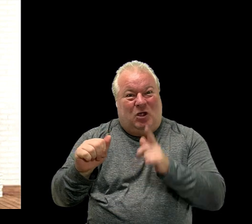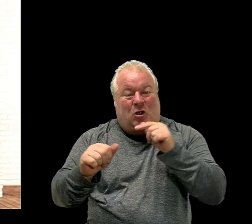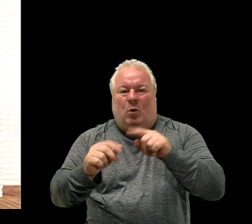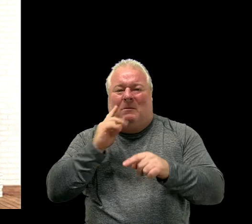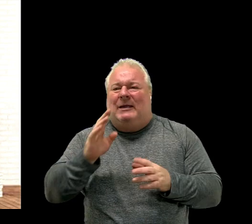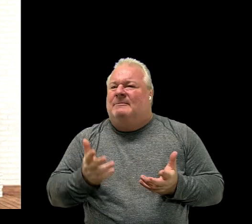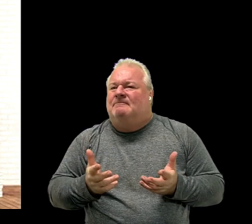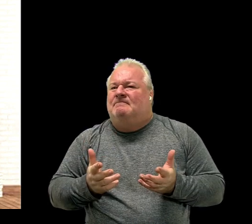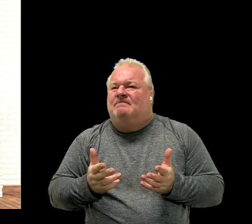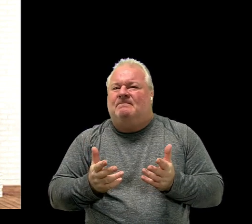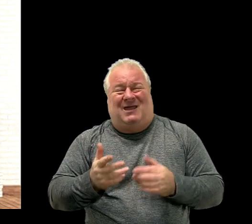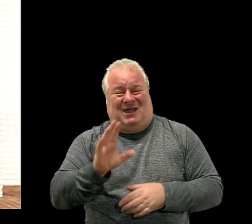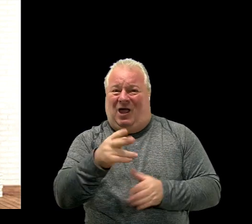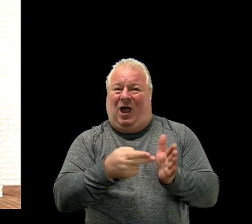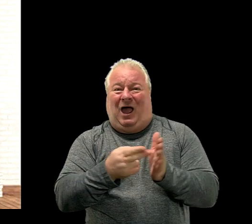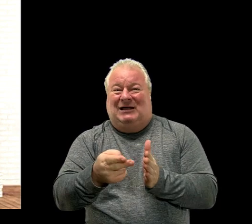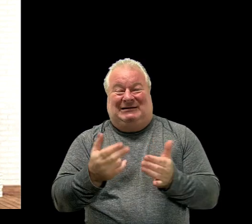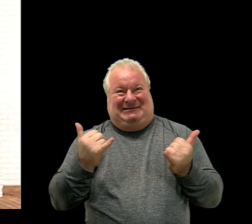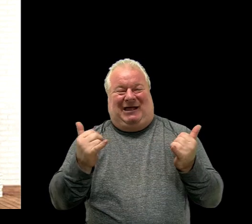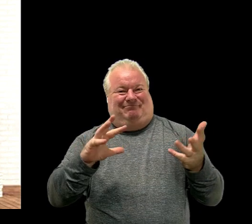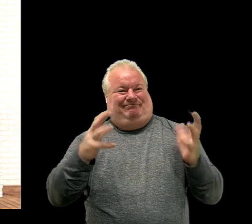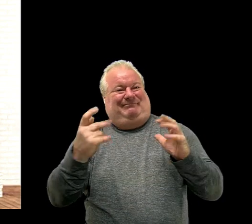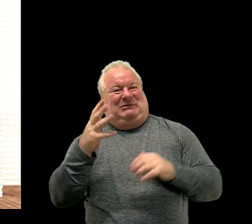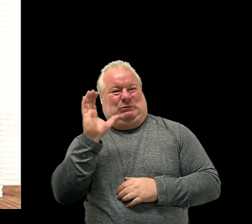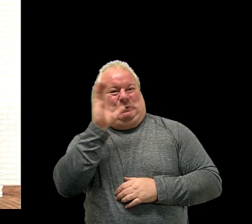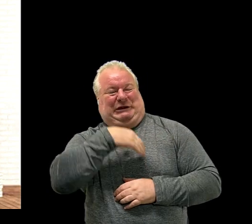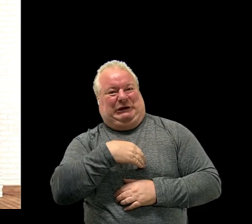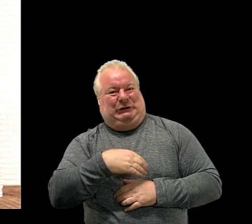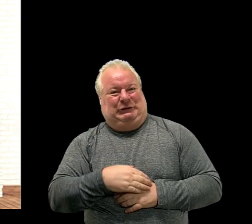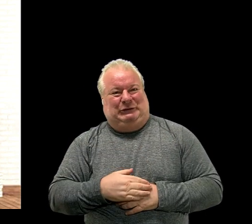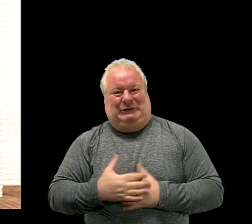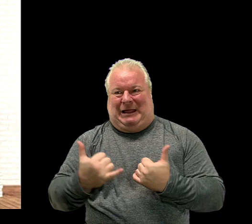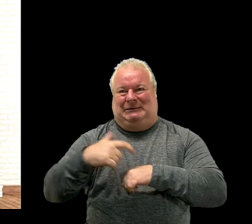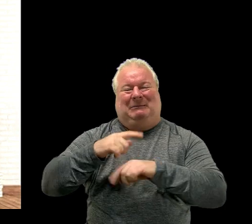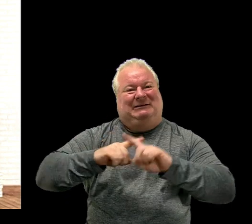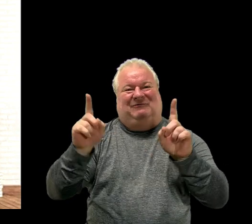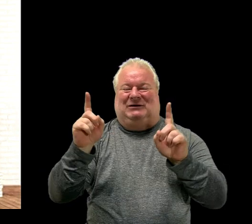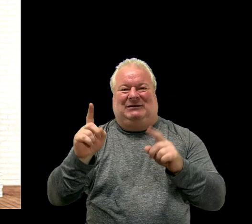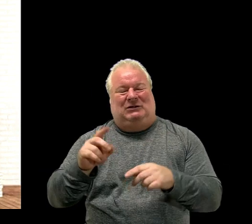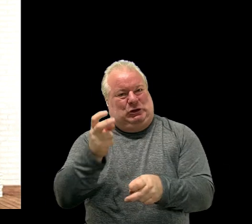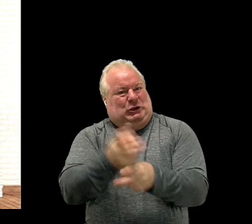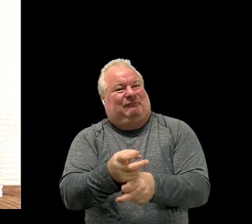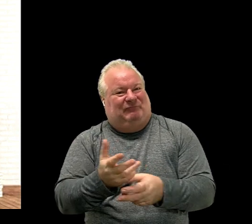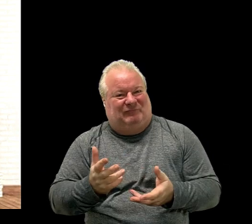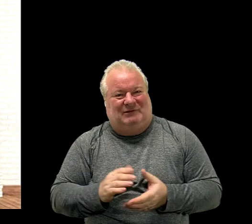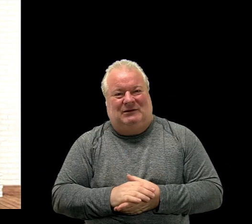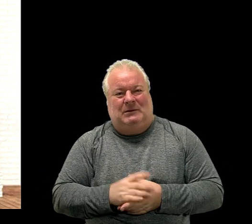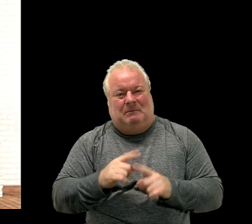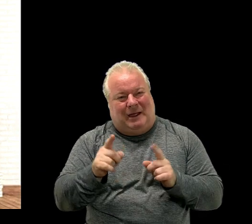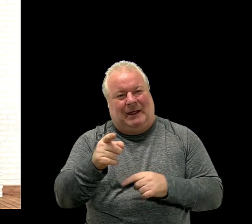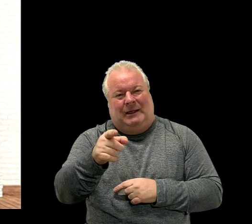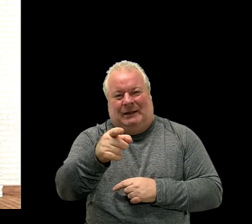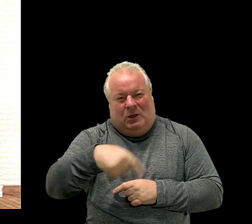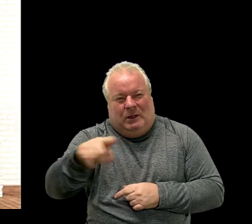honest that things are really weird right now and things are really tough, but we have to